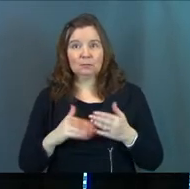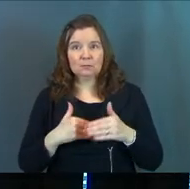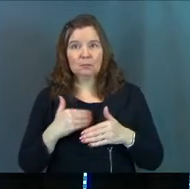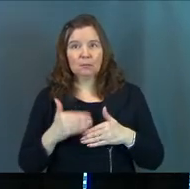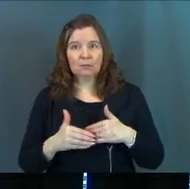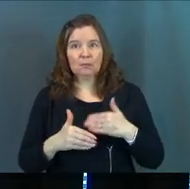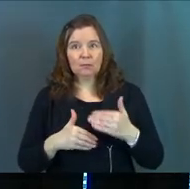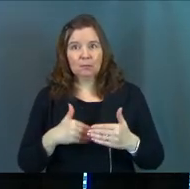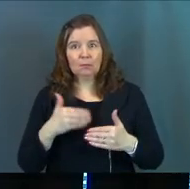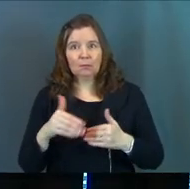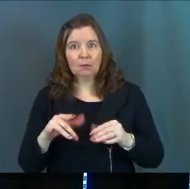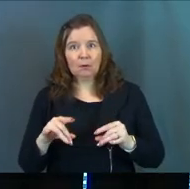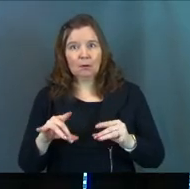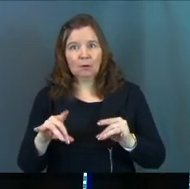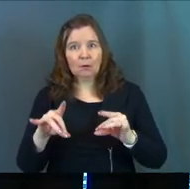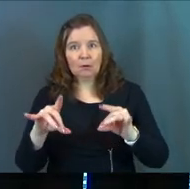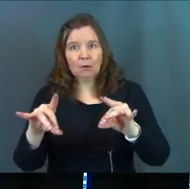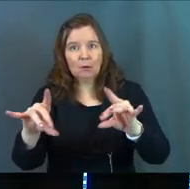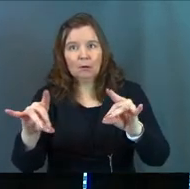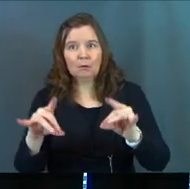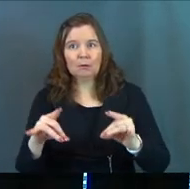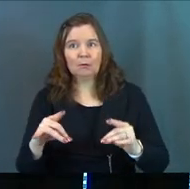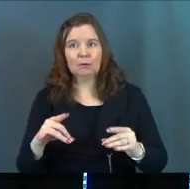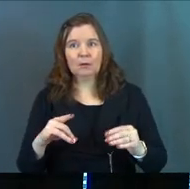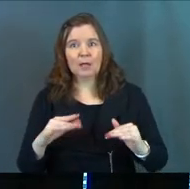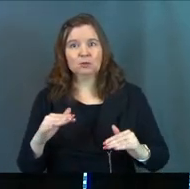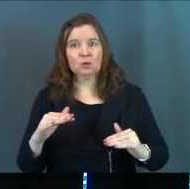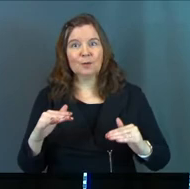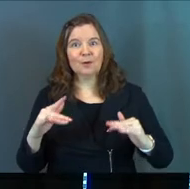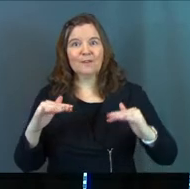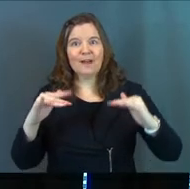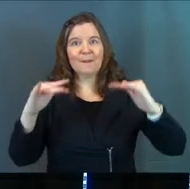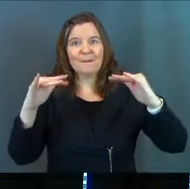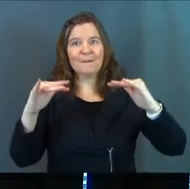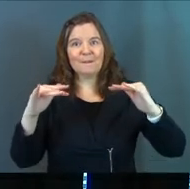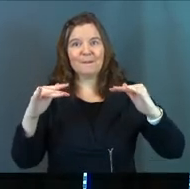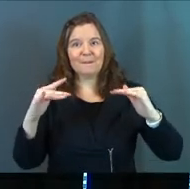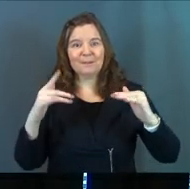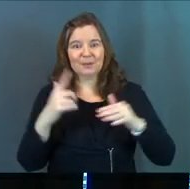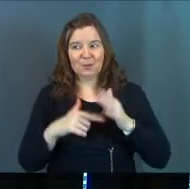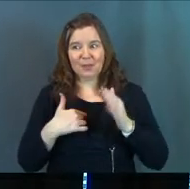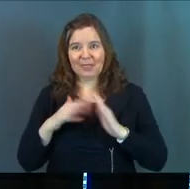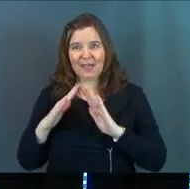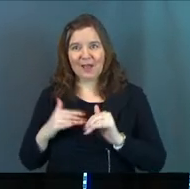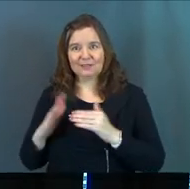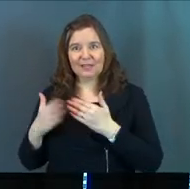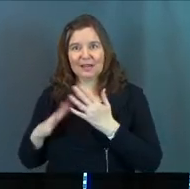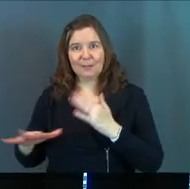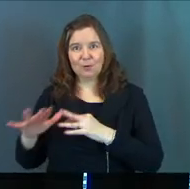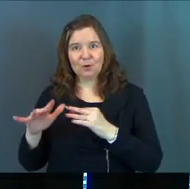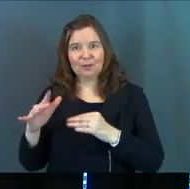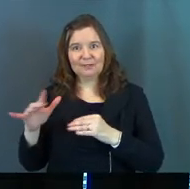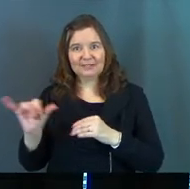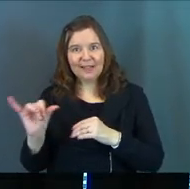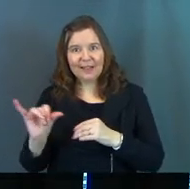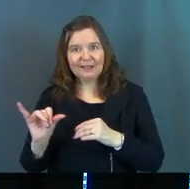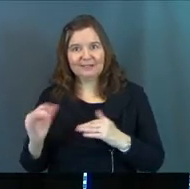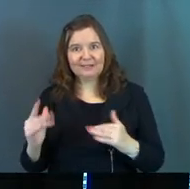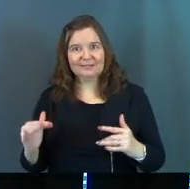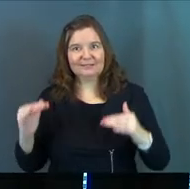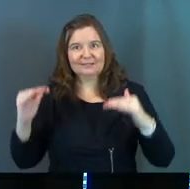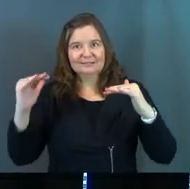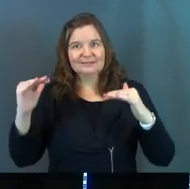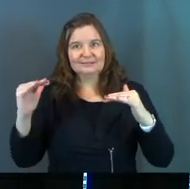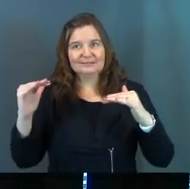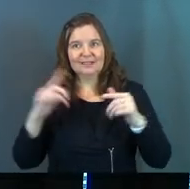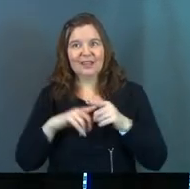gradually, right? And what you do is you move up to what that house in that neighborhood is. And